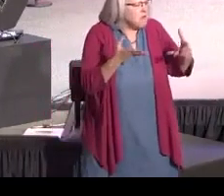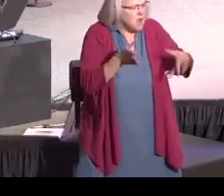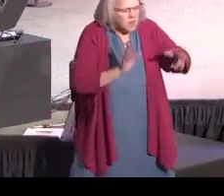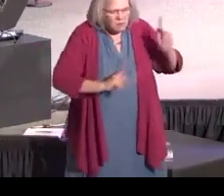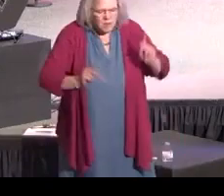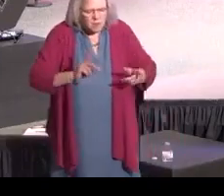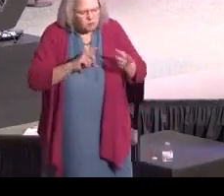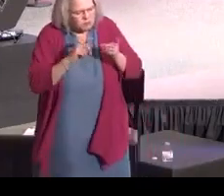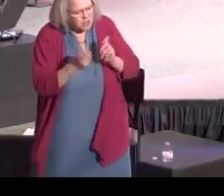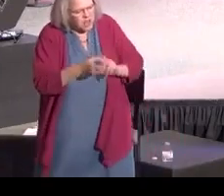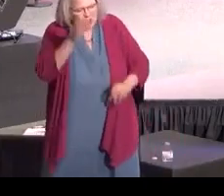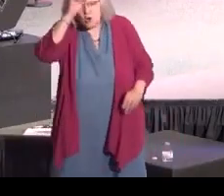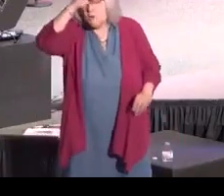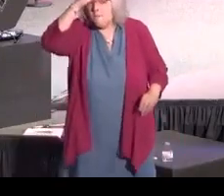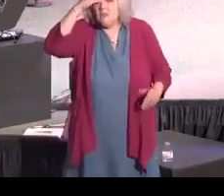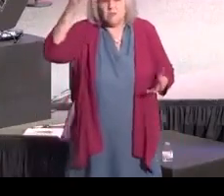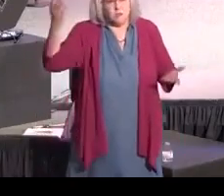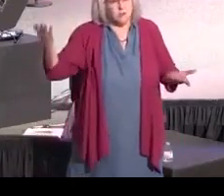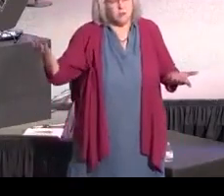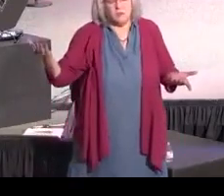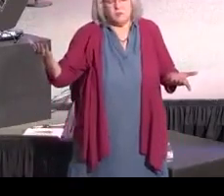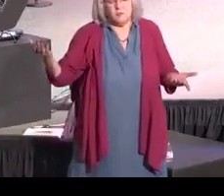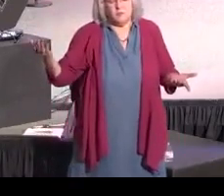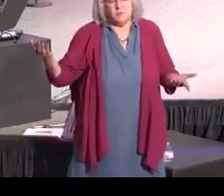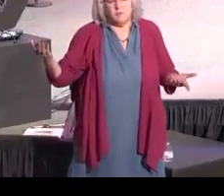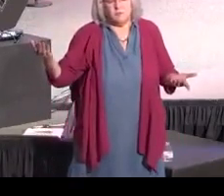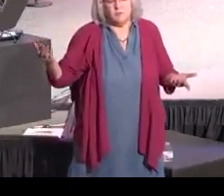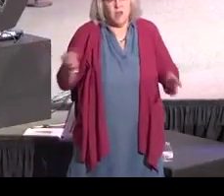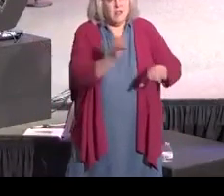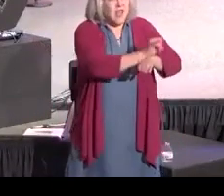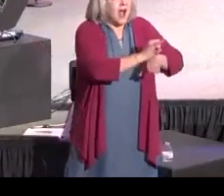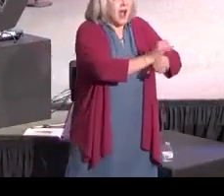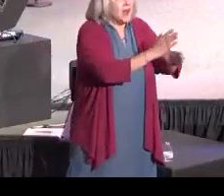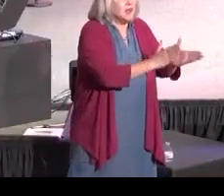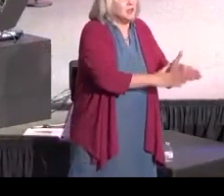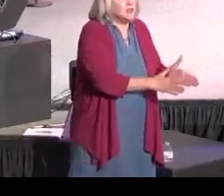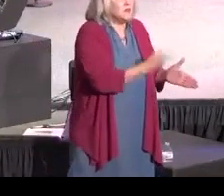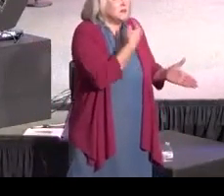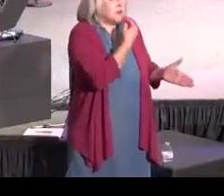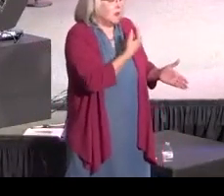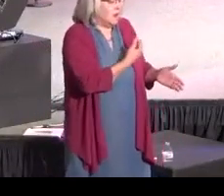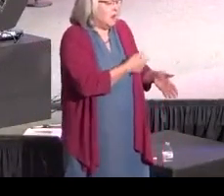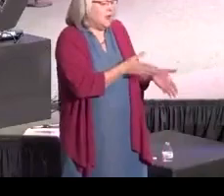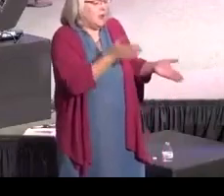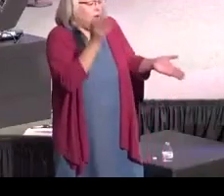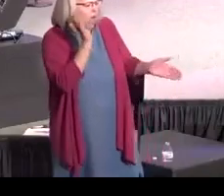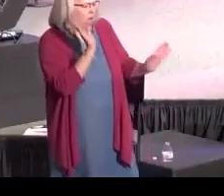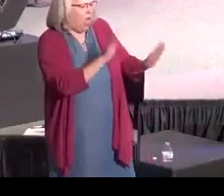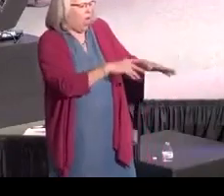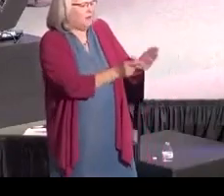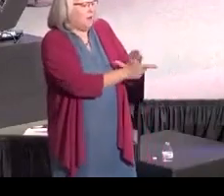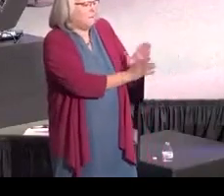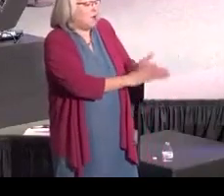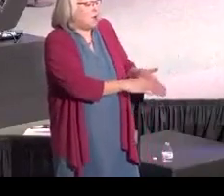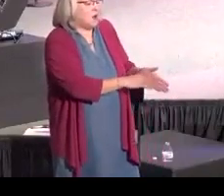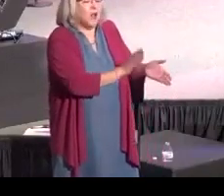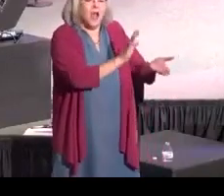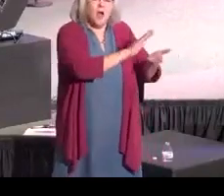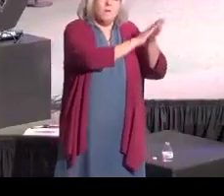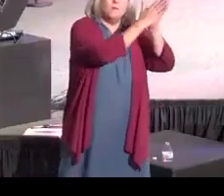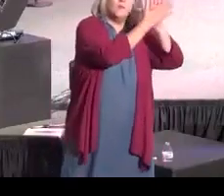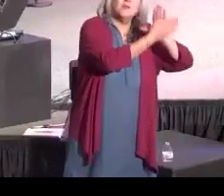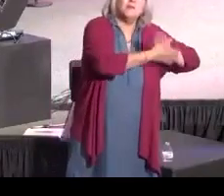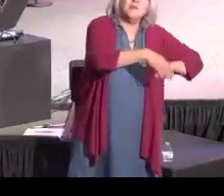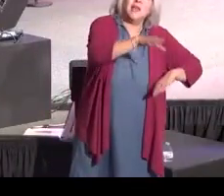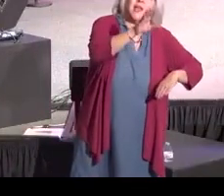it? He goes from being a murderer to a god. They watched. They thought he was